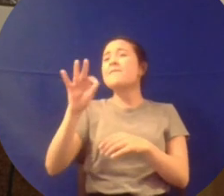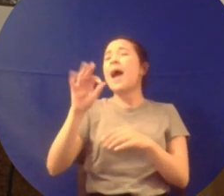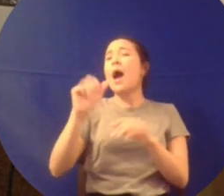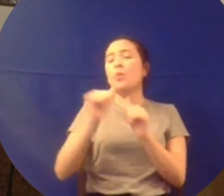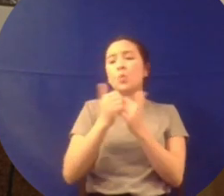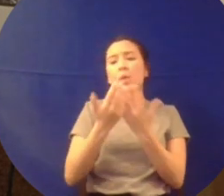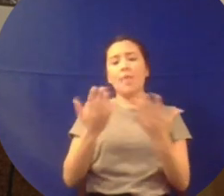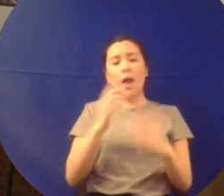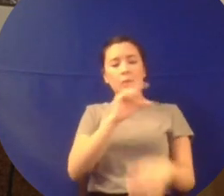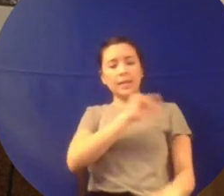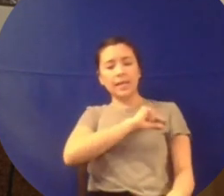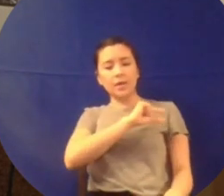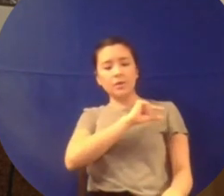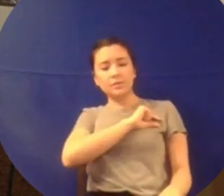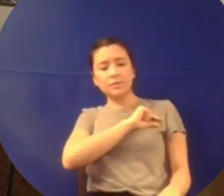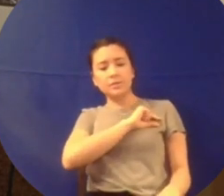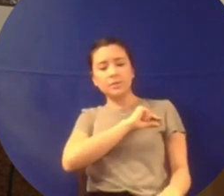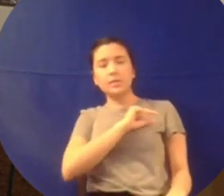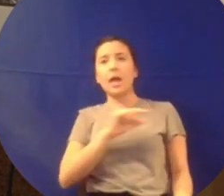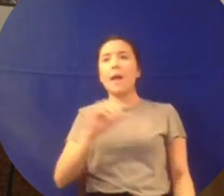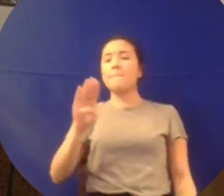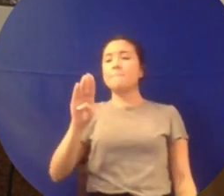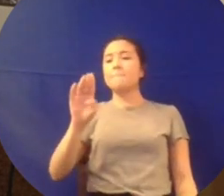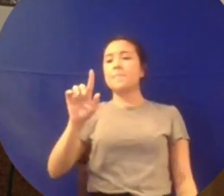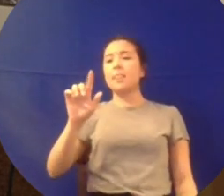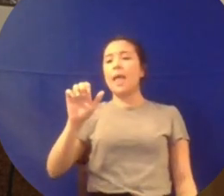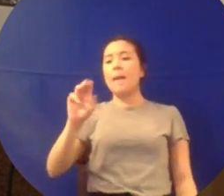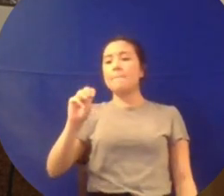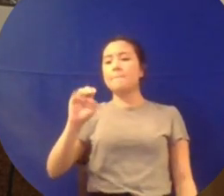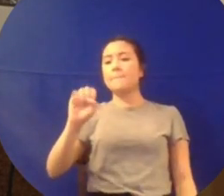before him, at peace.